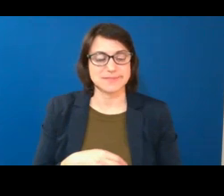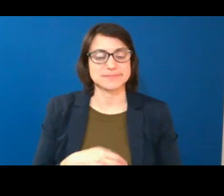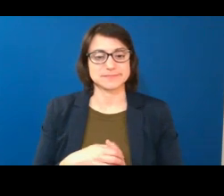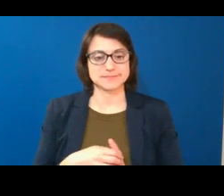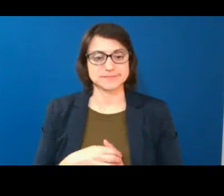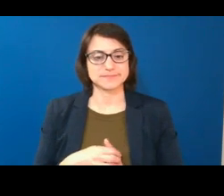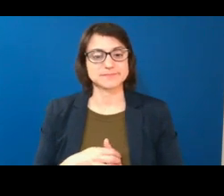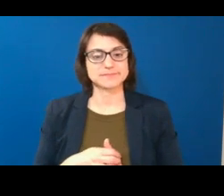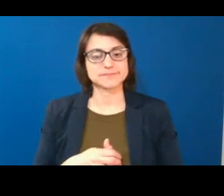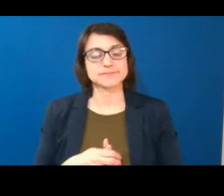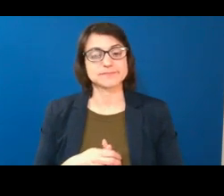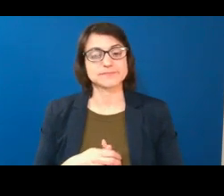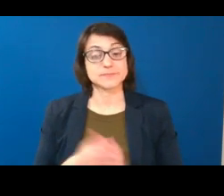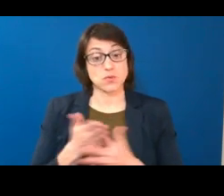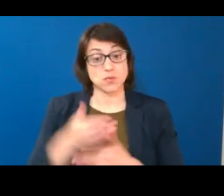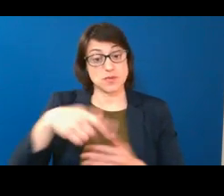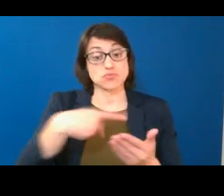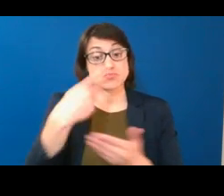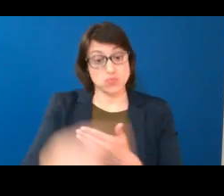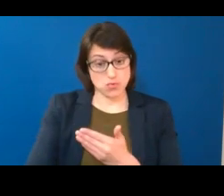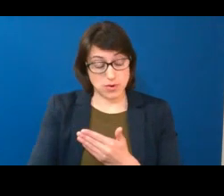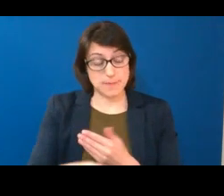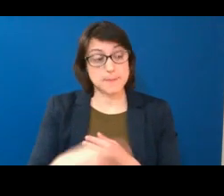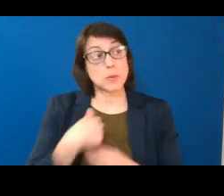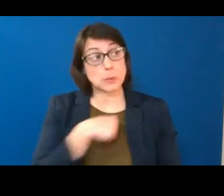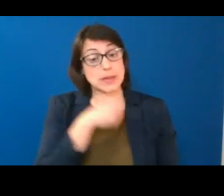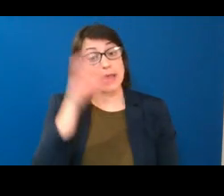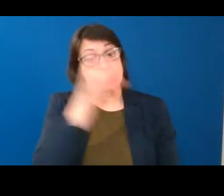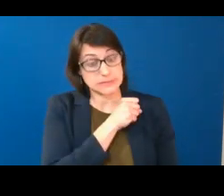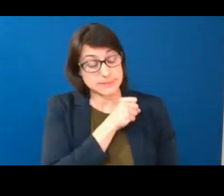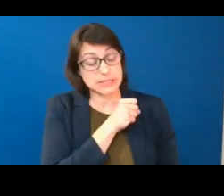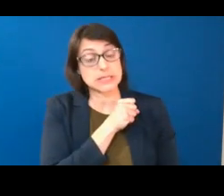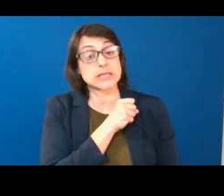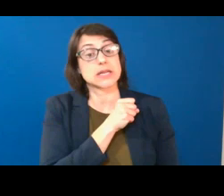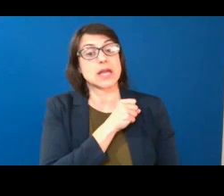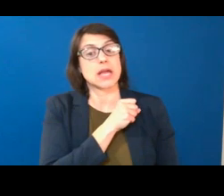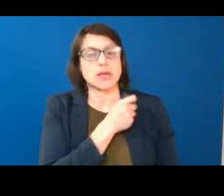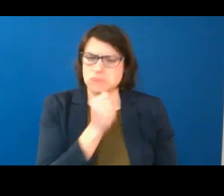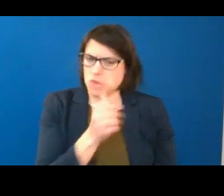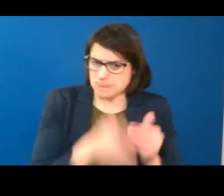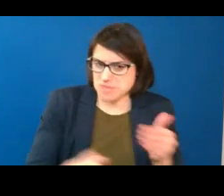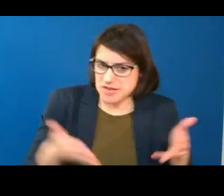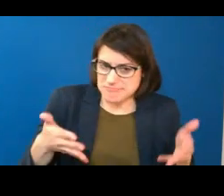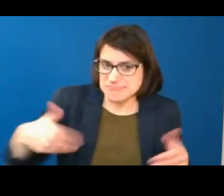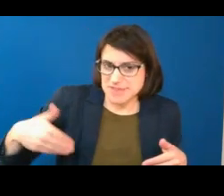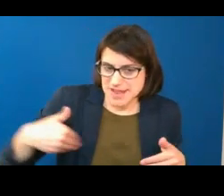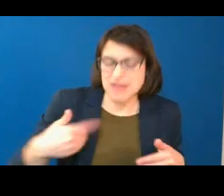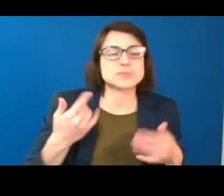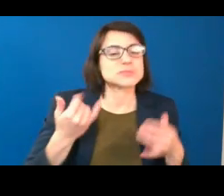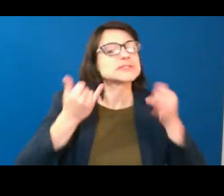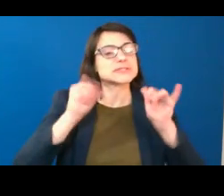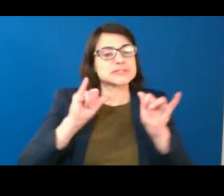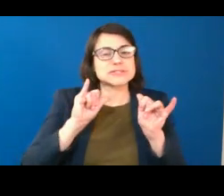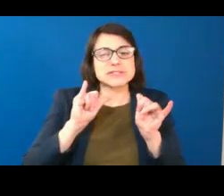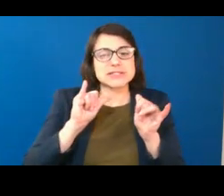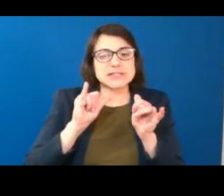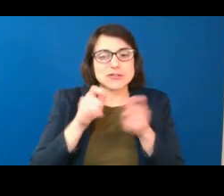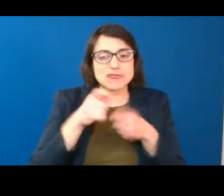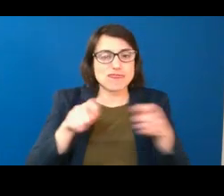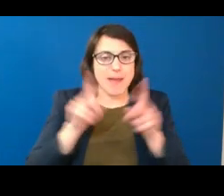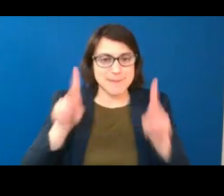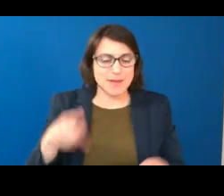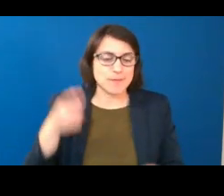And through this program, we've estimated that, and we aren't done yet, we're still wrapping up this grant at the moment, but we've